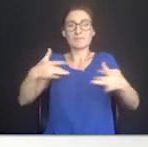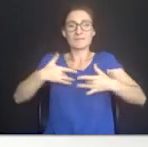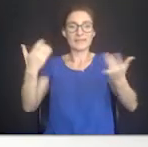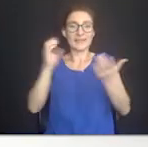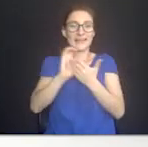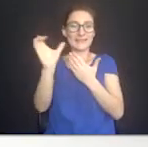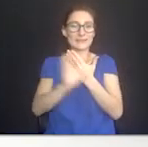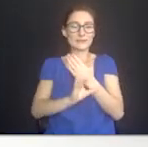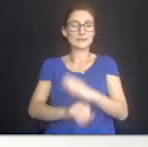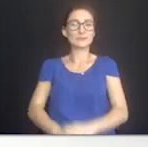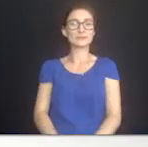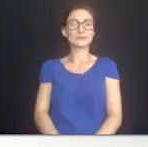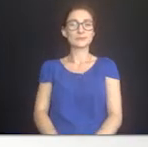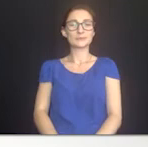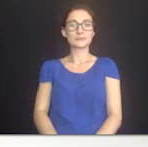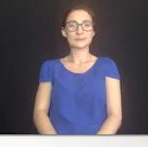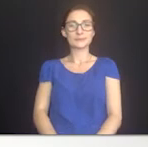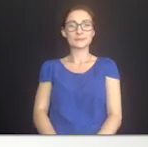calendar.